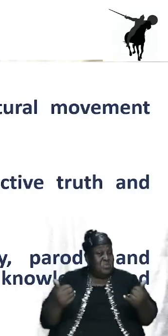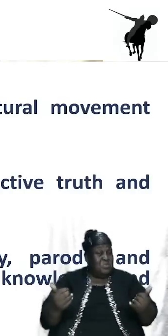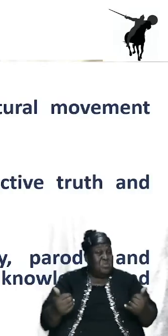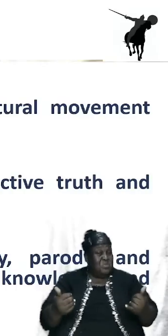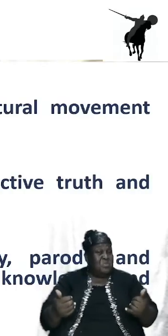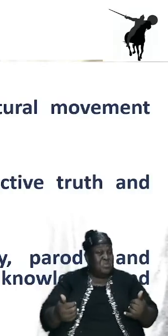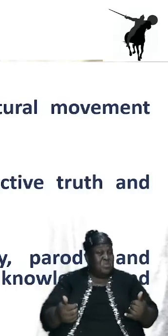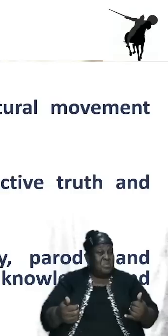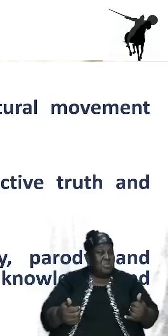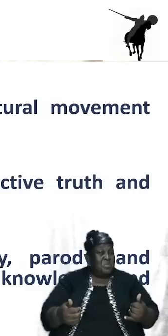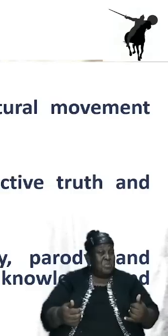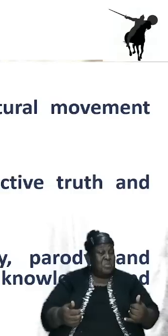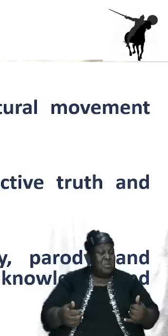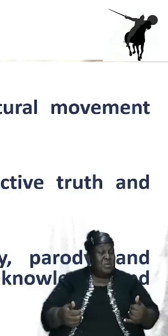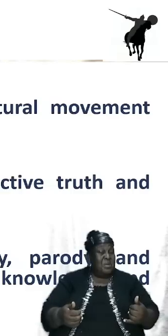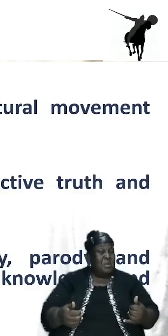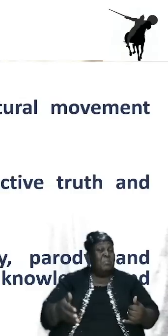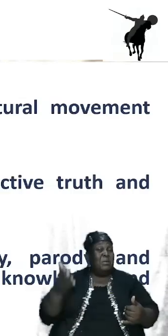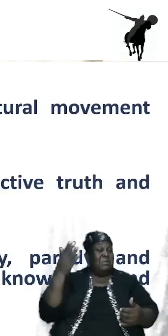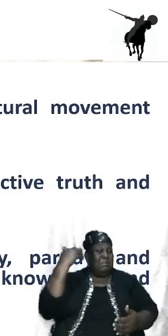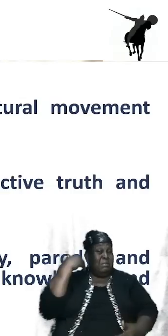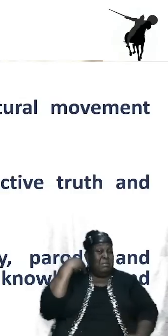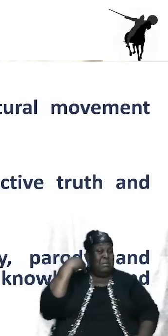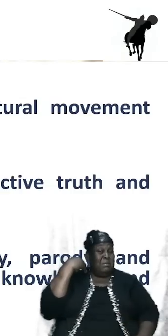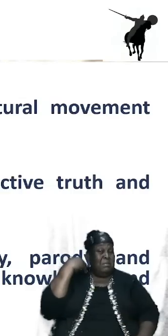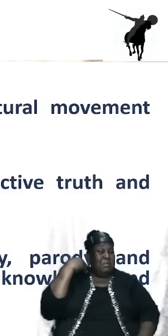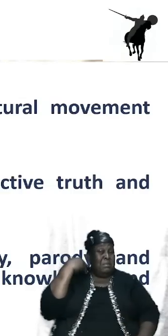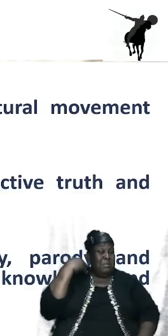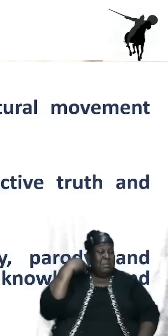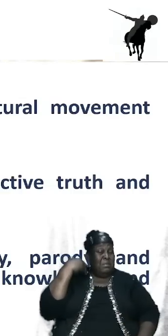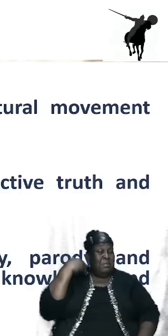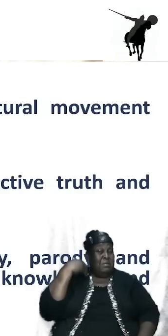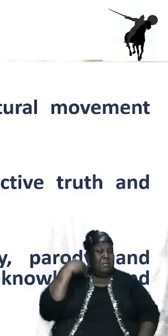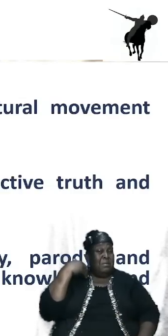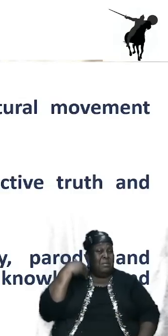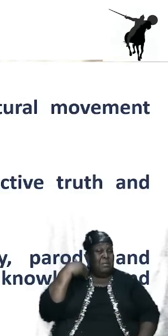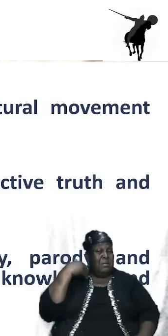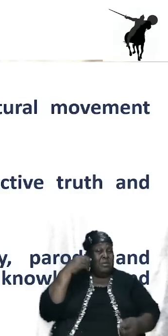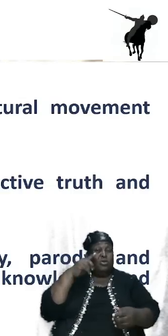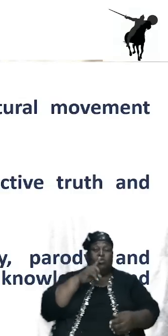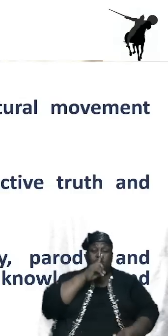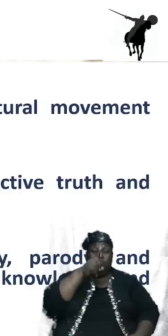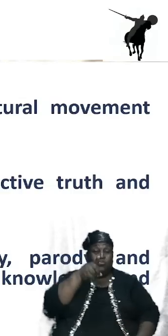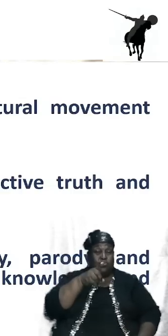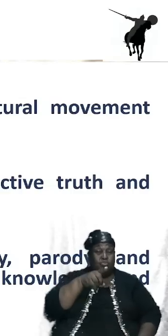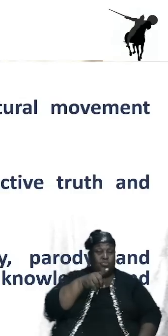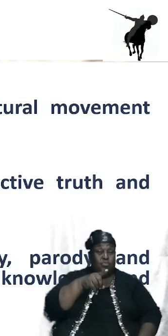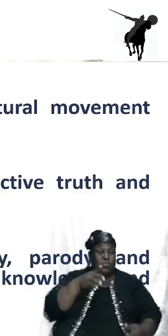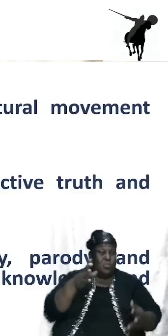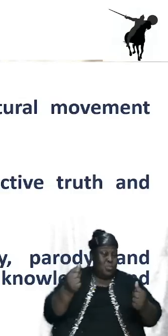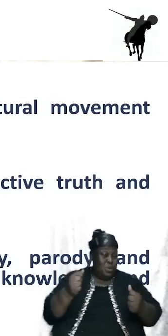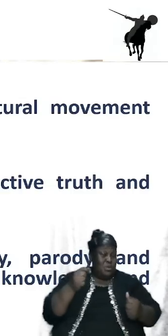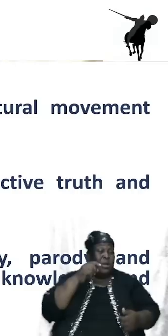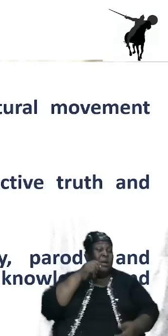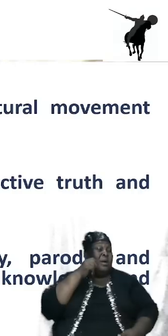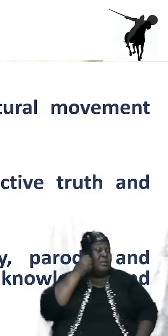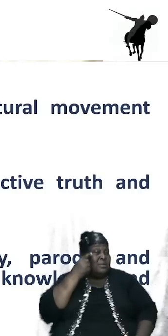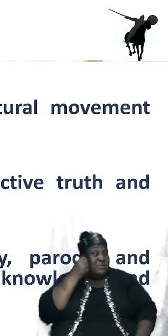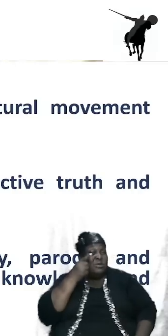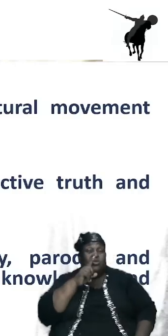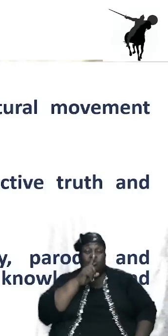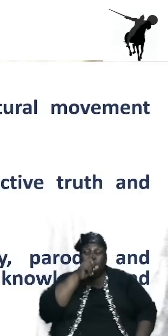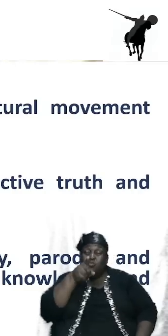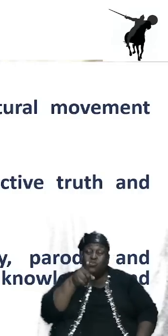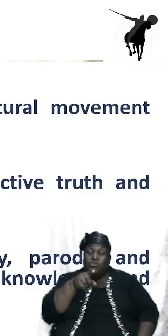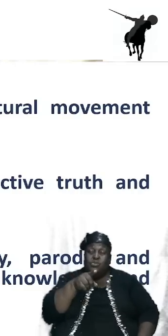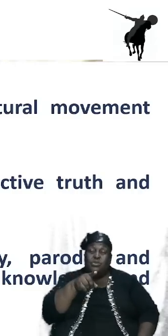back to pre-modernism. Now, pre-modernism says that truth, if you want to understand truth, you must base it based